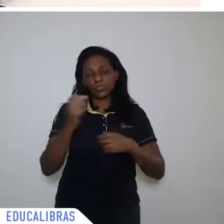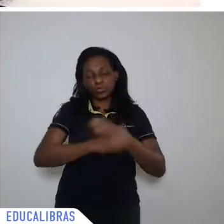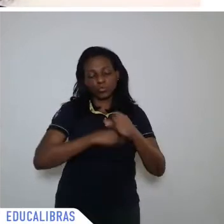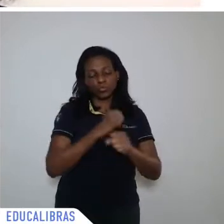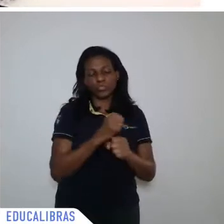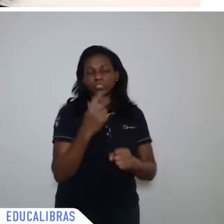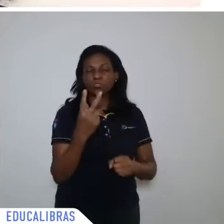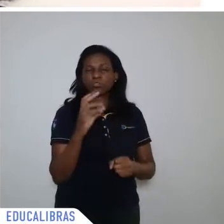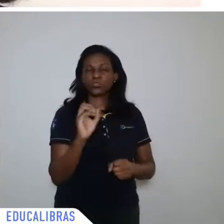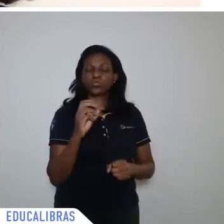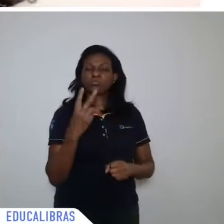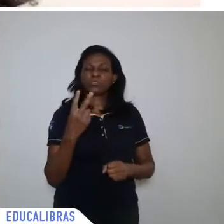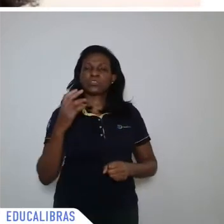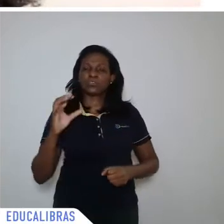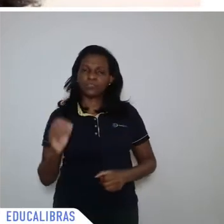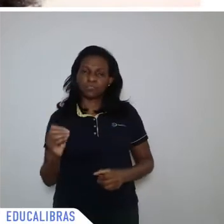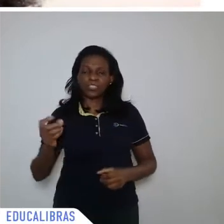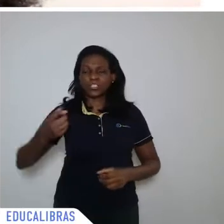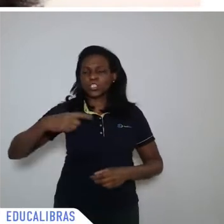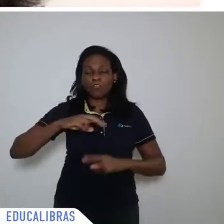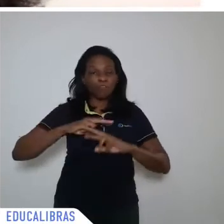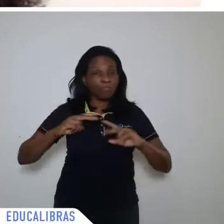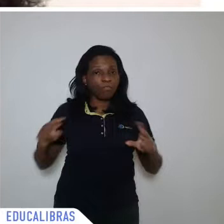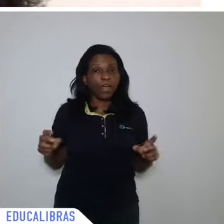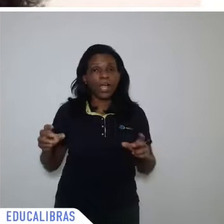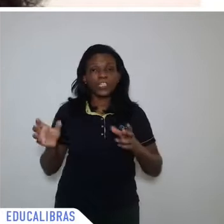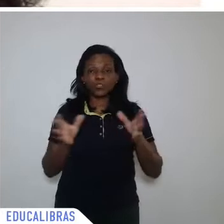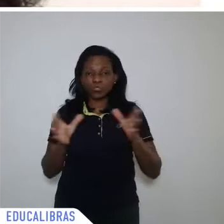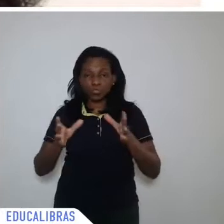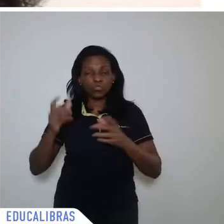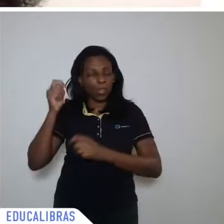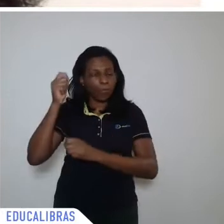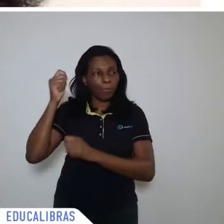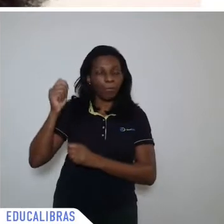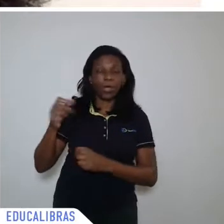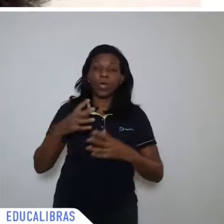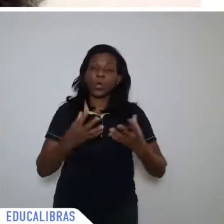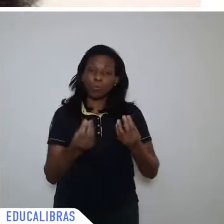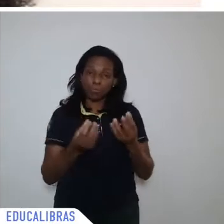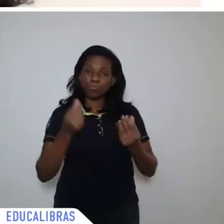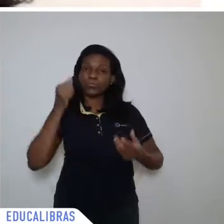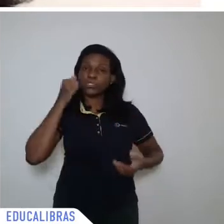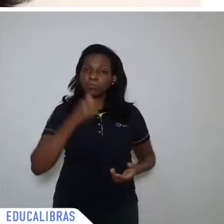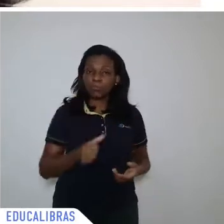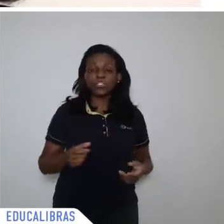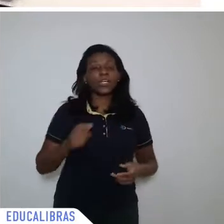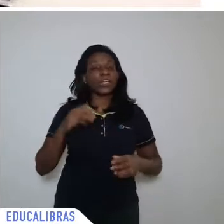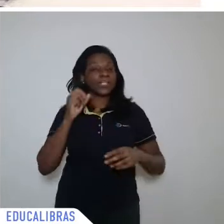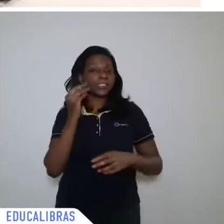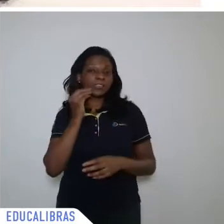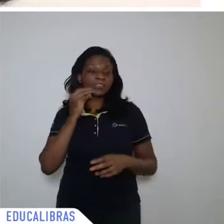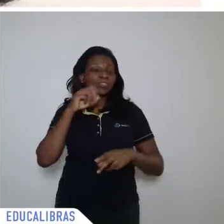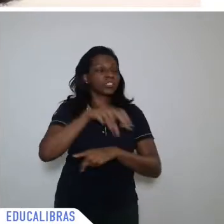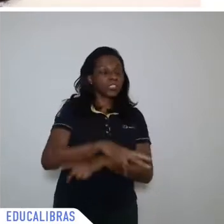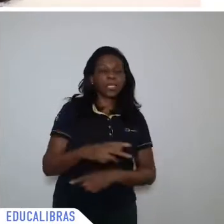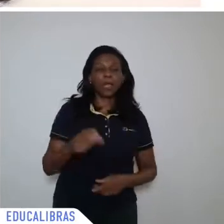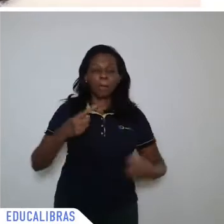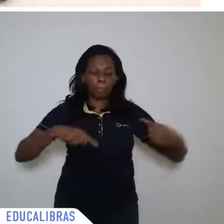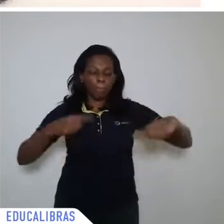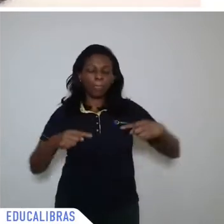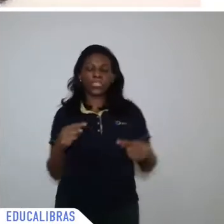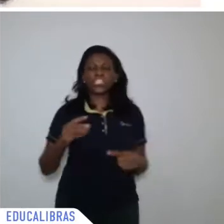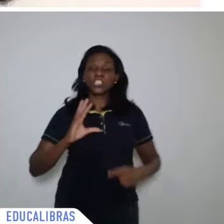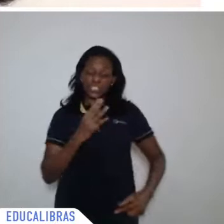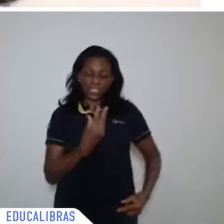very disadvantageous place. In 2020, we had many candidates where the trans